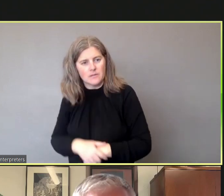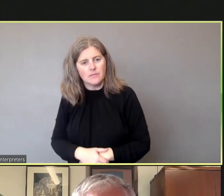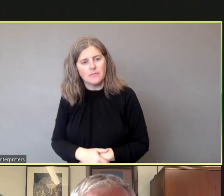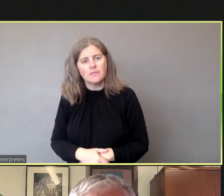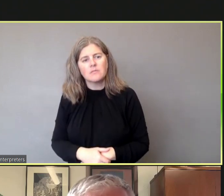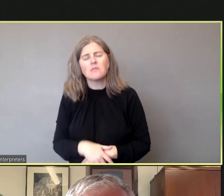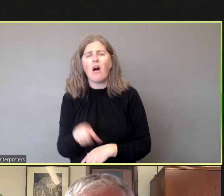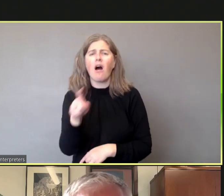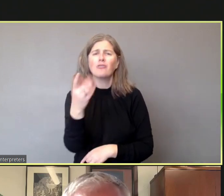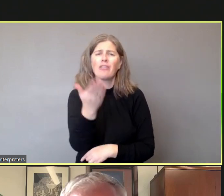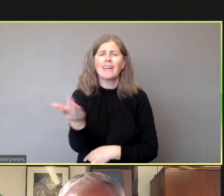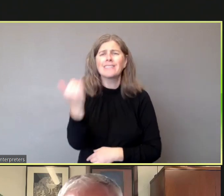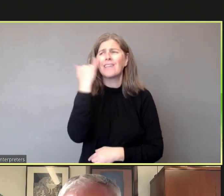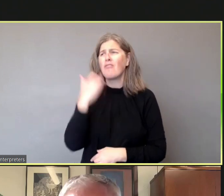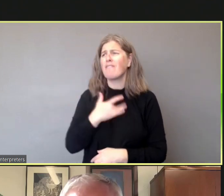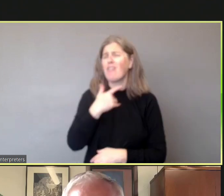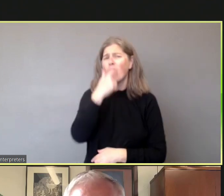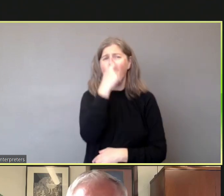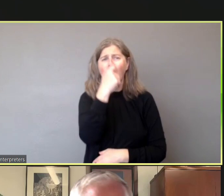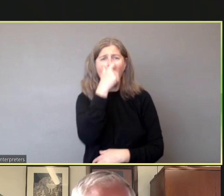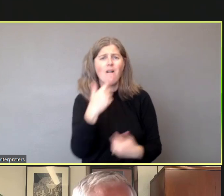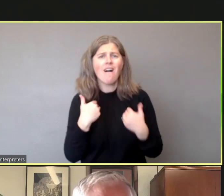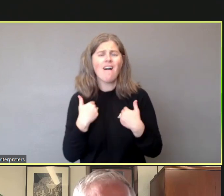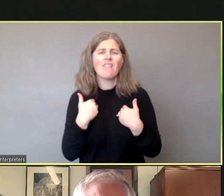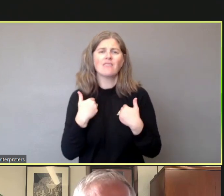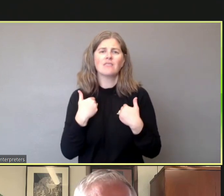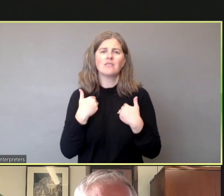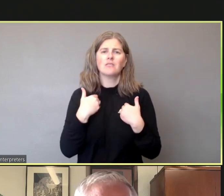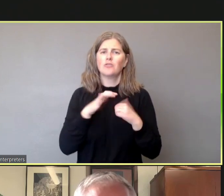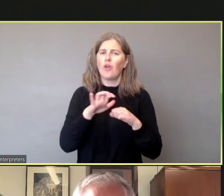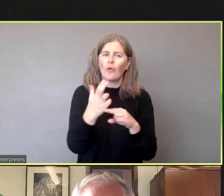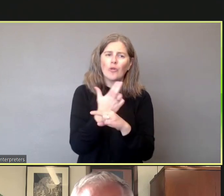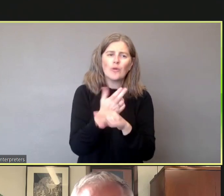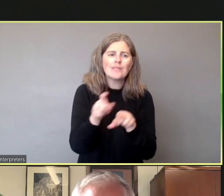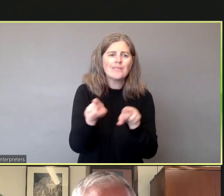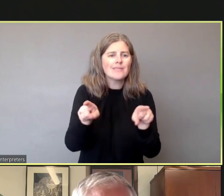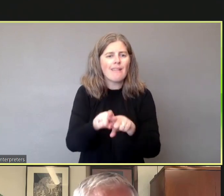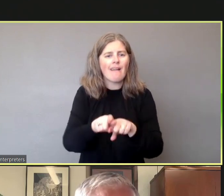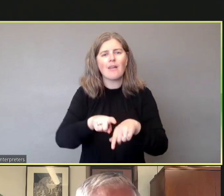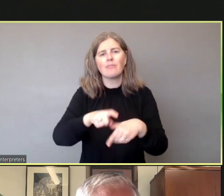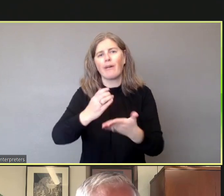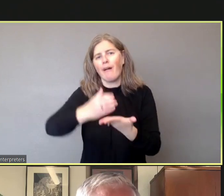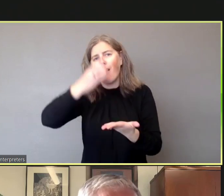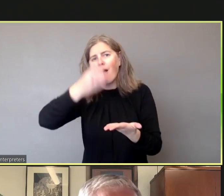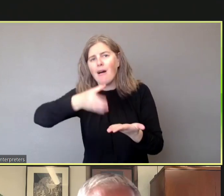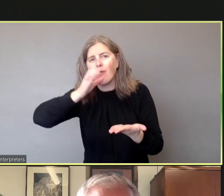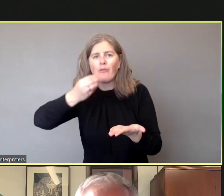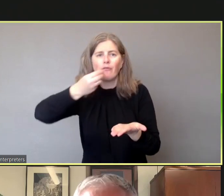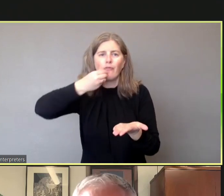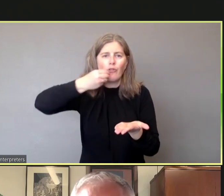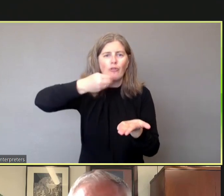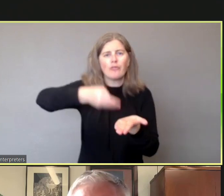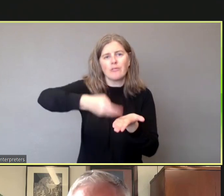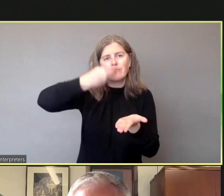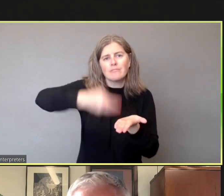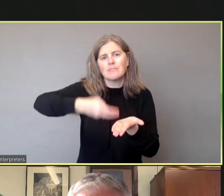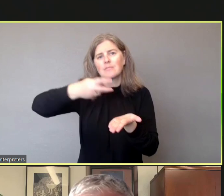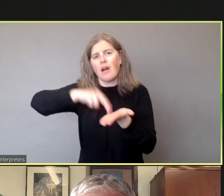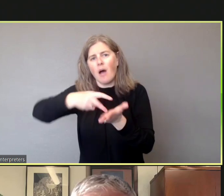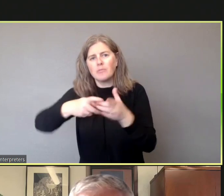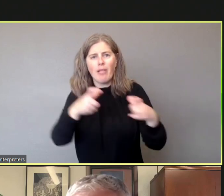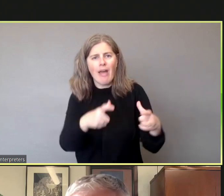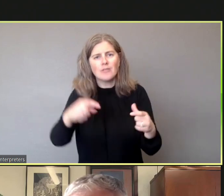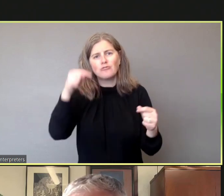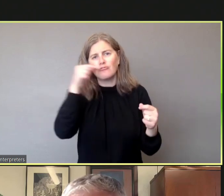that we do when we have a cold, don't use the same eating utensils, cups, plates,